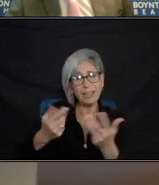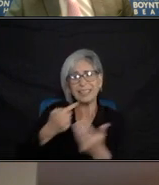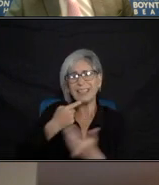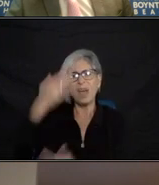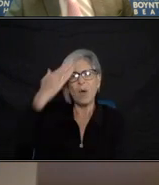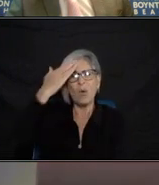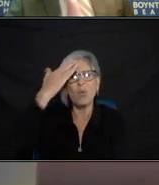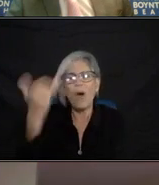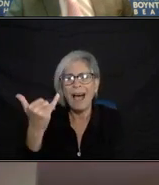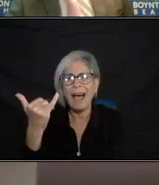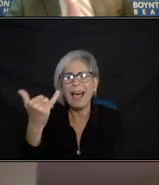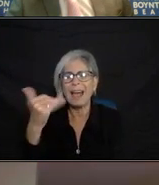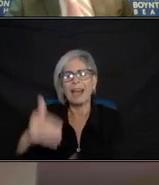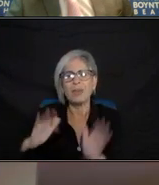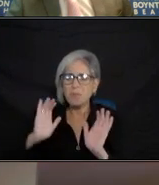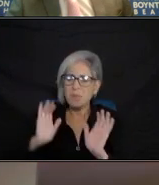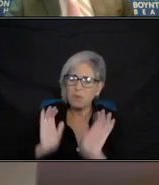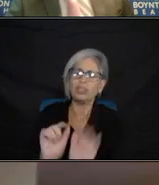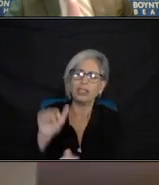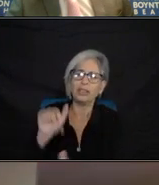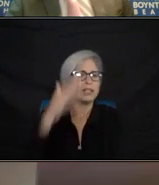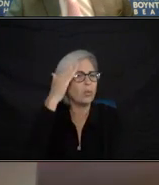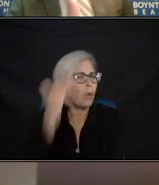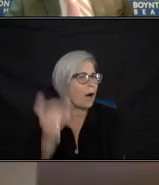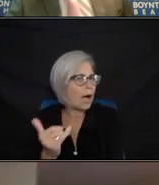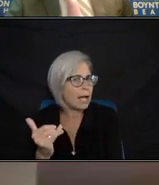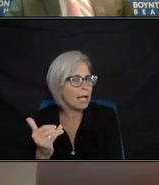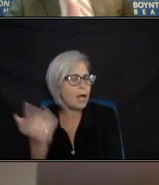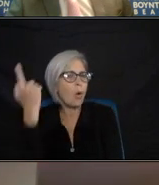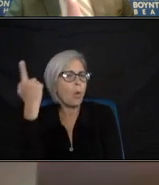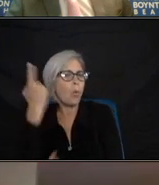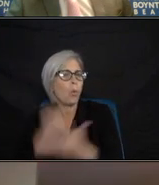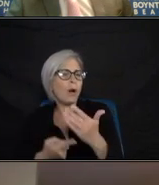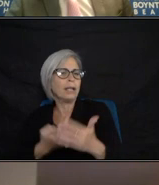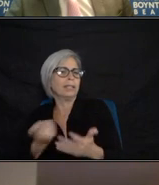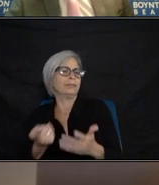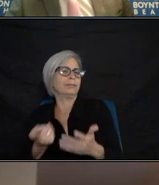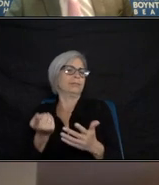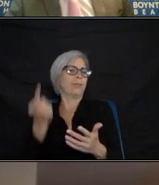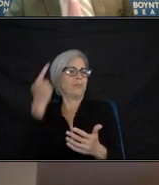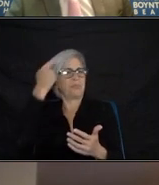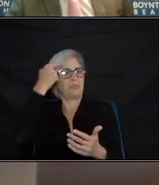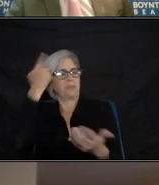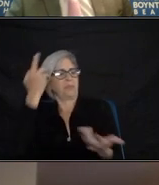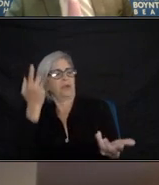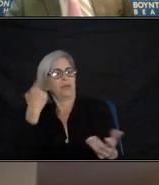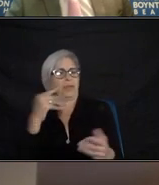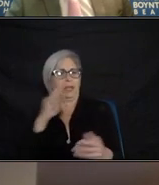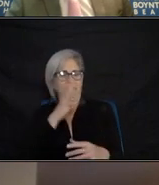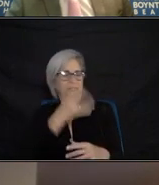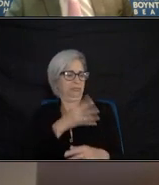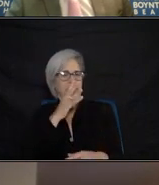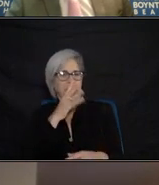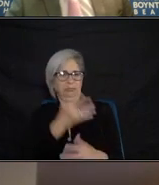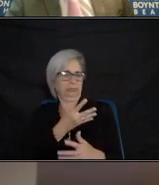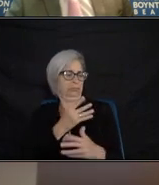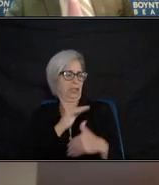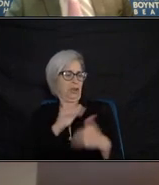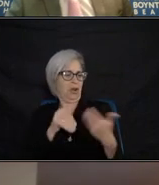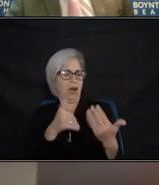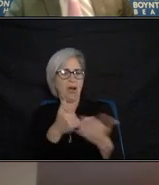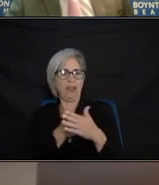is this being pushed through like this? What is in it for these city commissioners to disregard all of